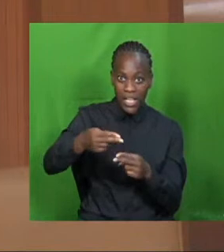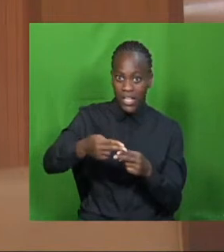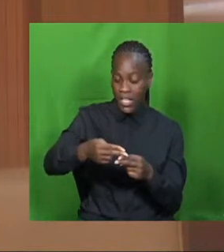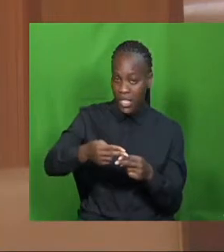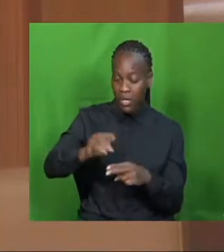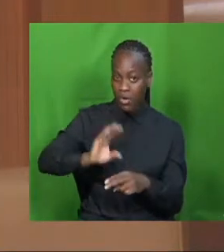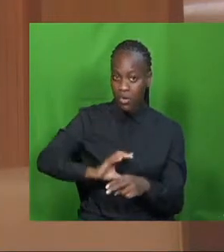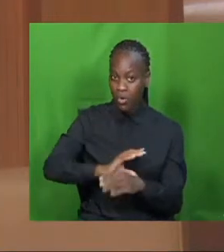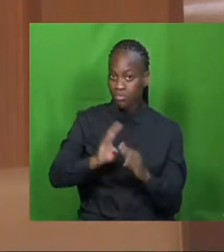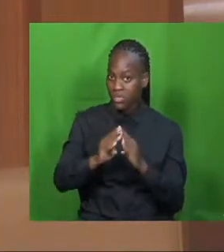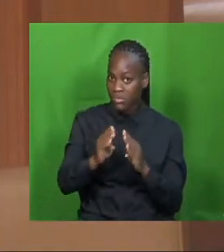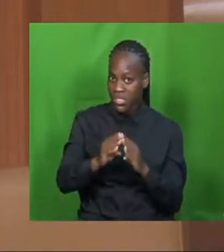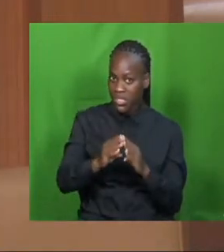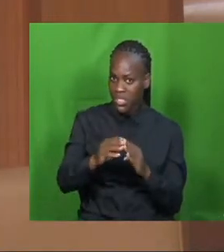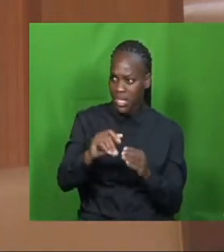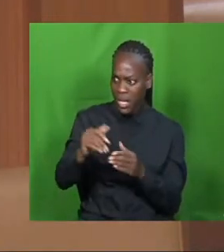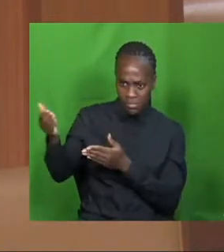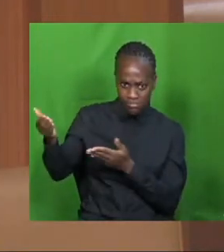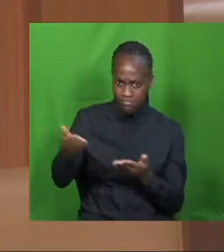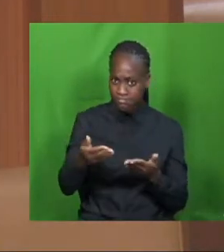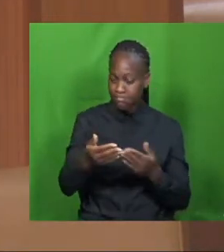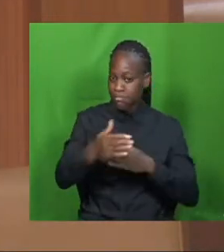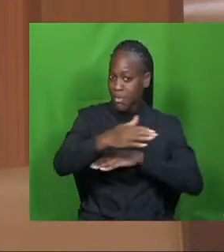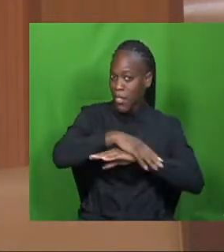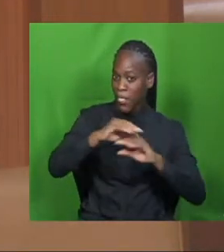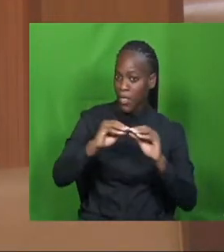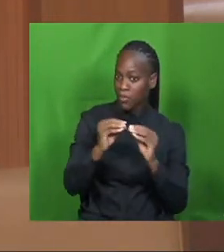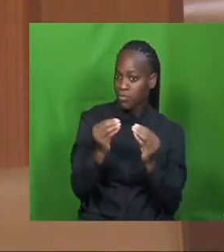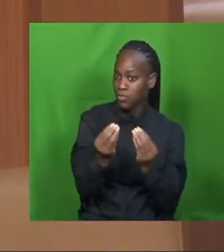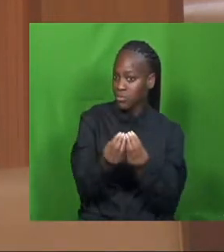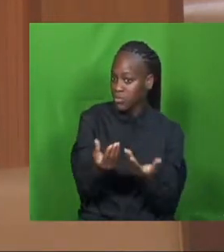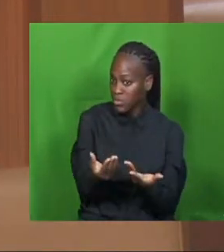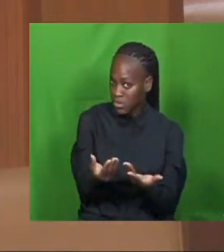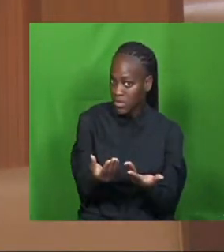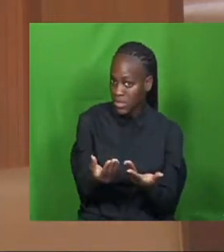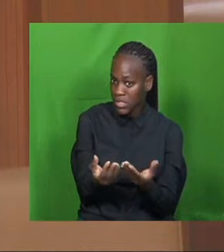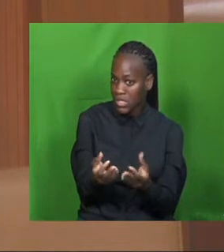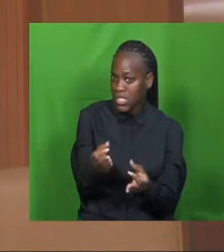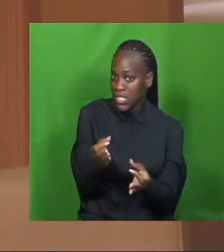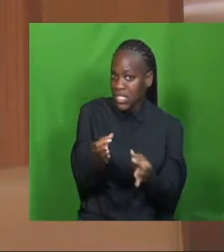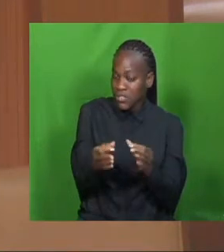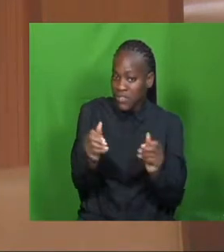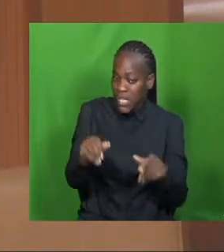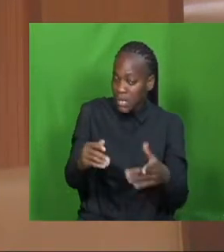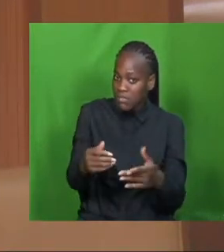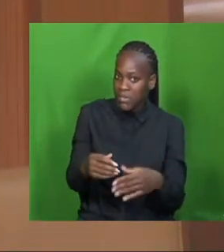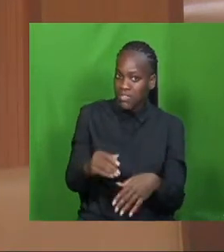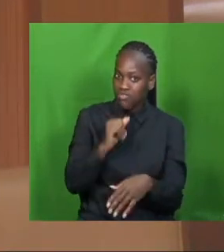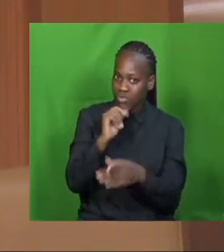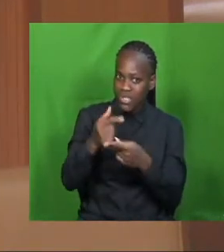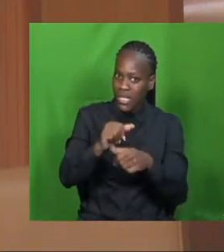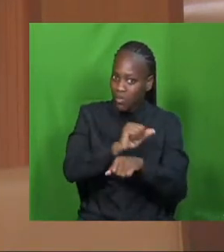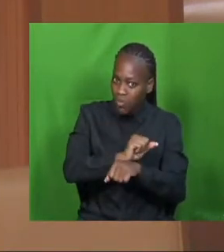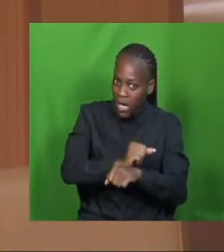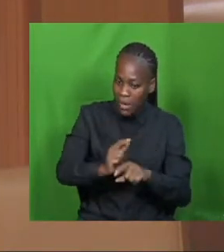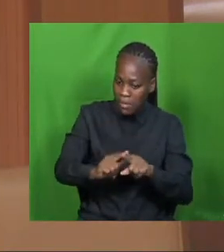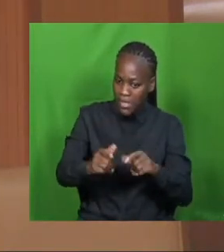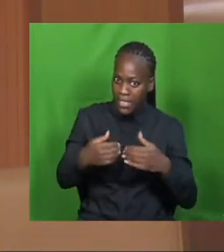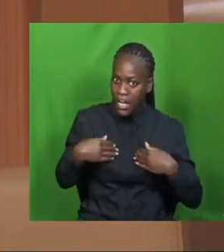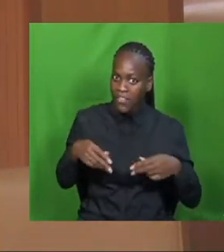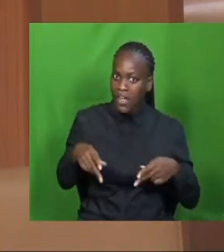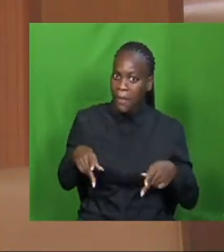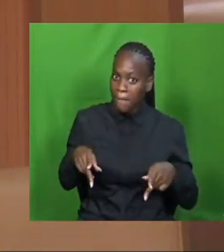We will have to, while the case is sub judice, because of the nature of the